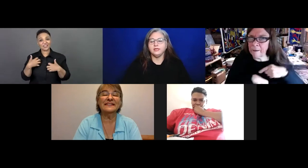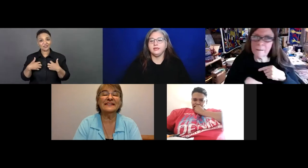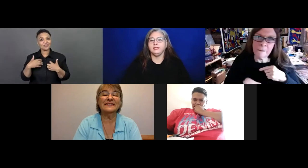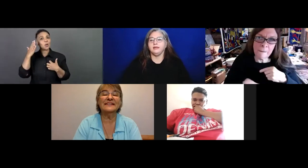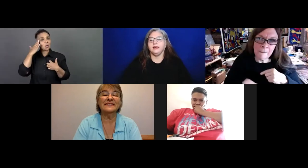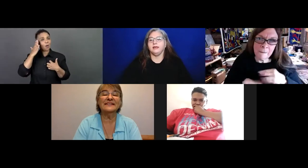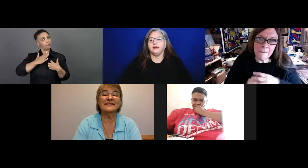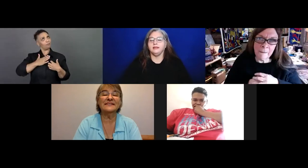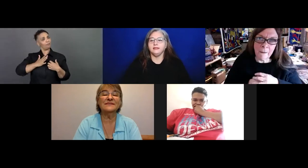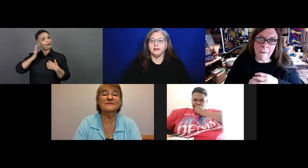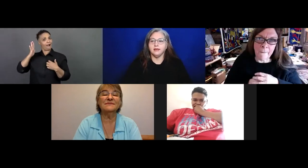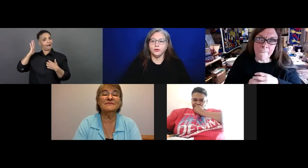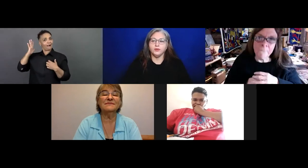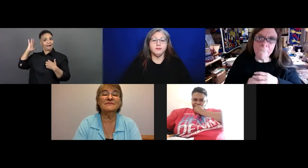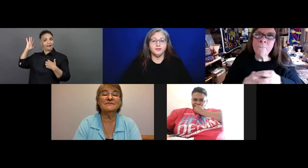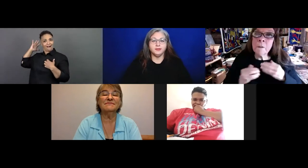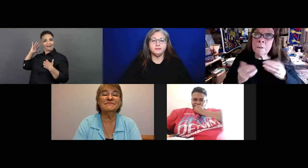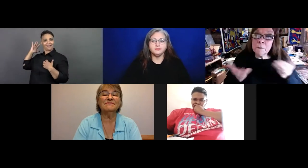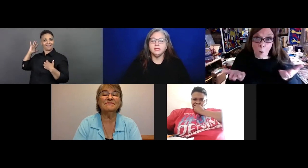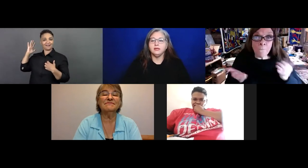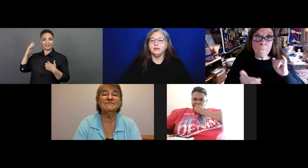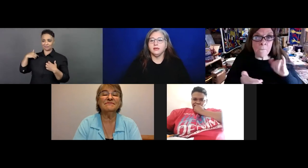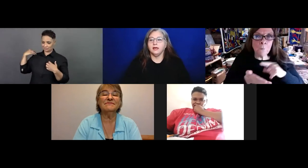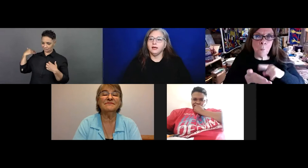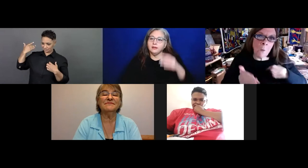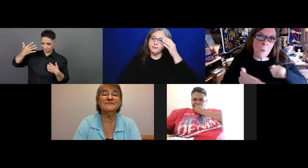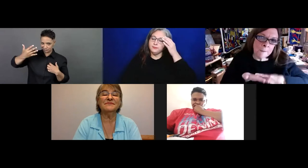history and where you come from.